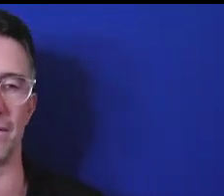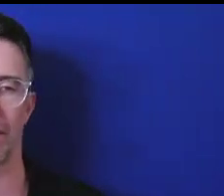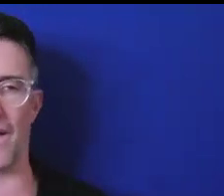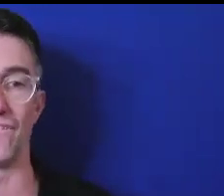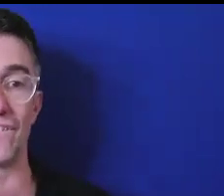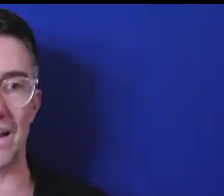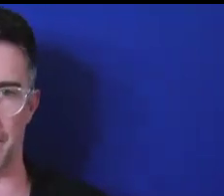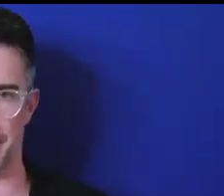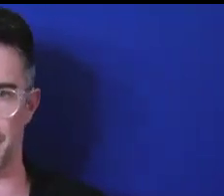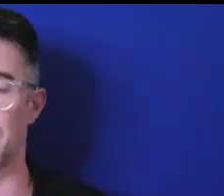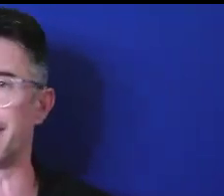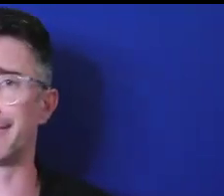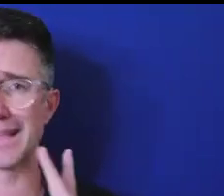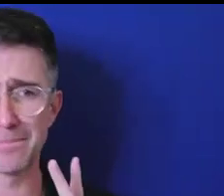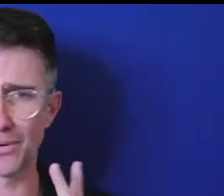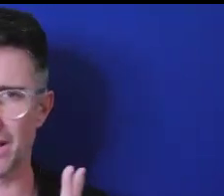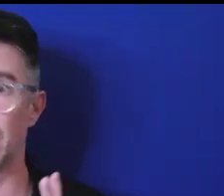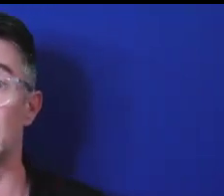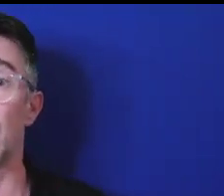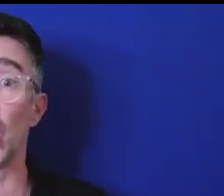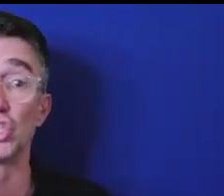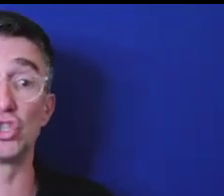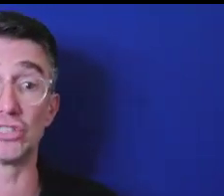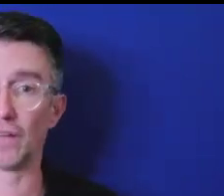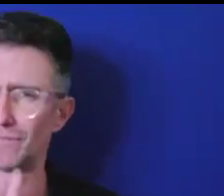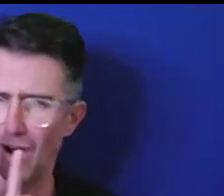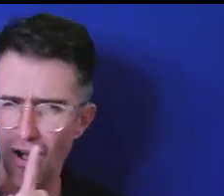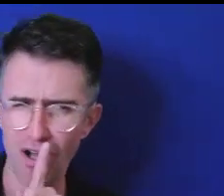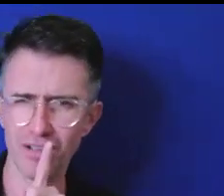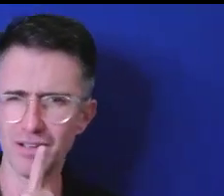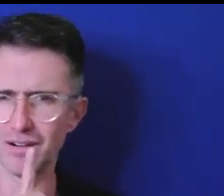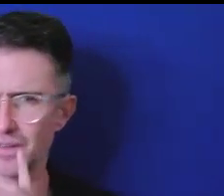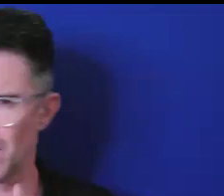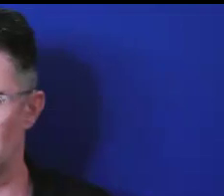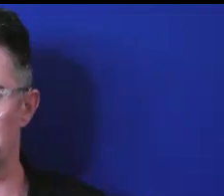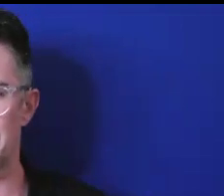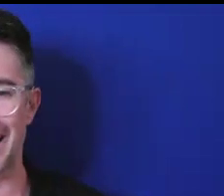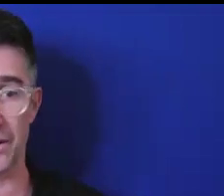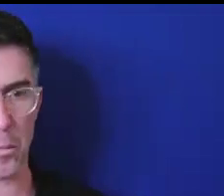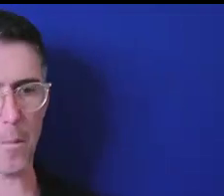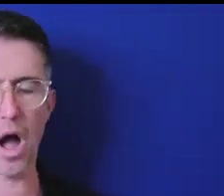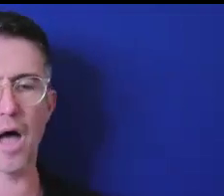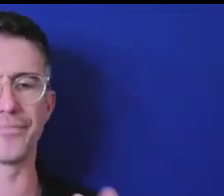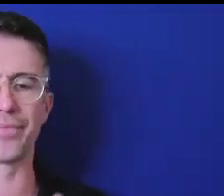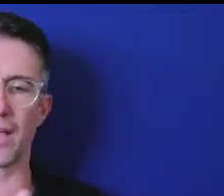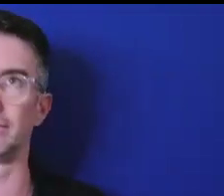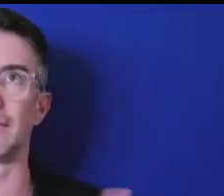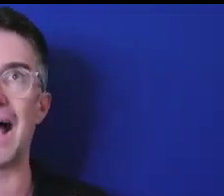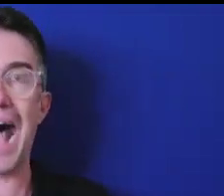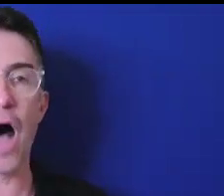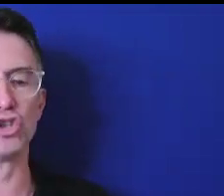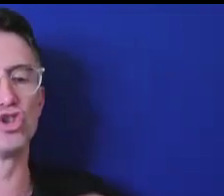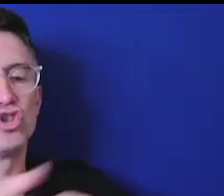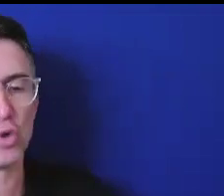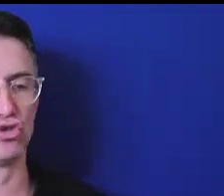another approach. Could you elaborate a little bit on some of the discussion that may have taken place or some of the